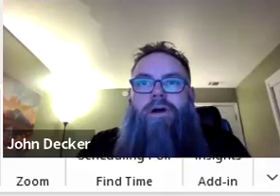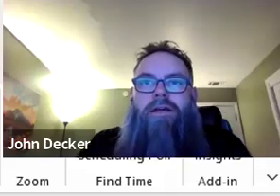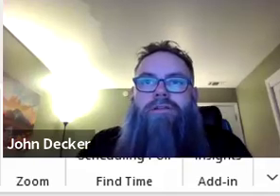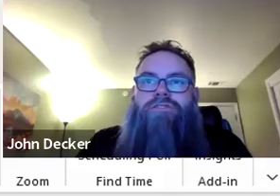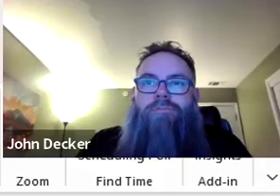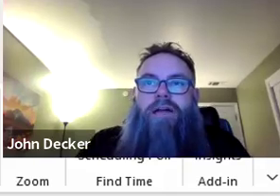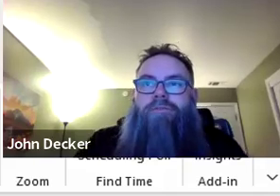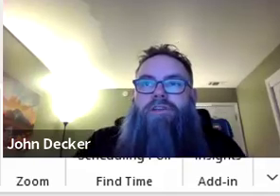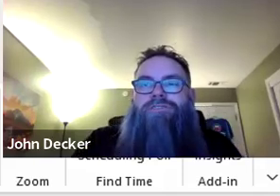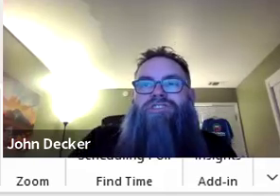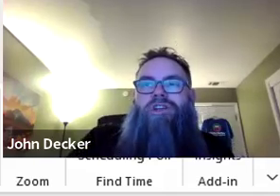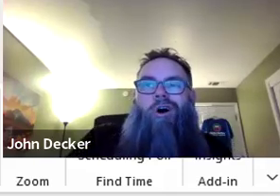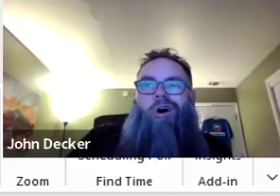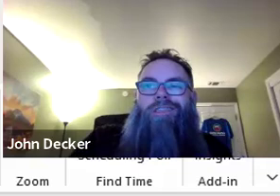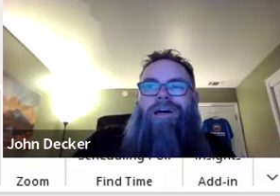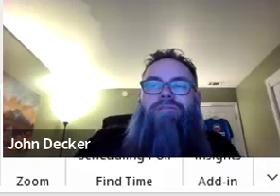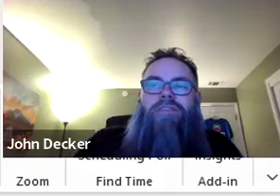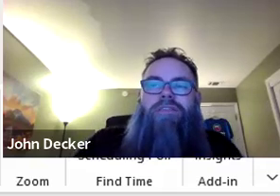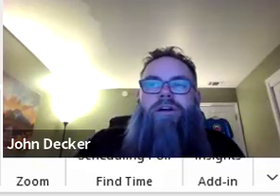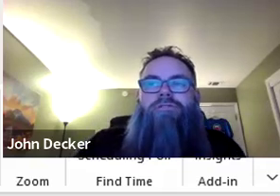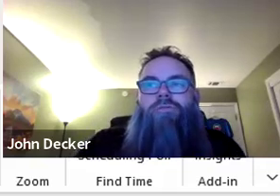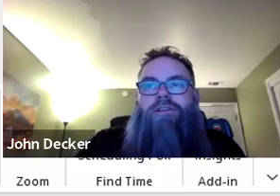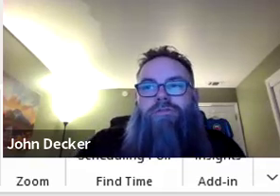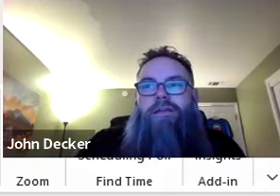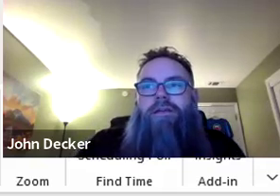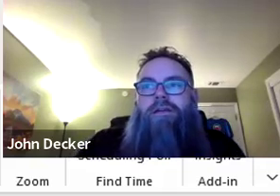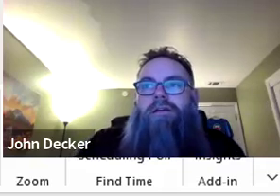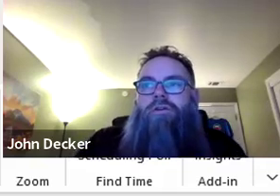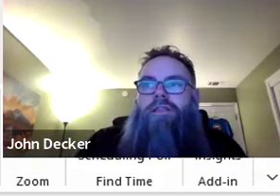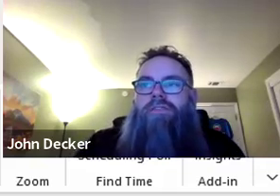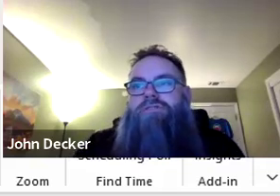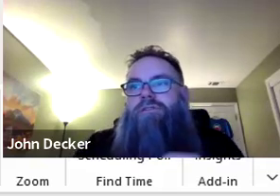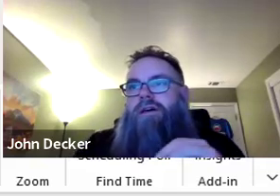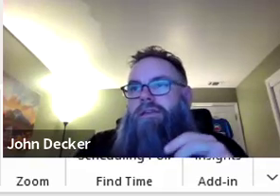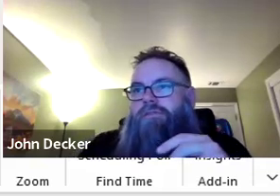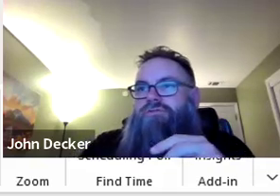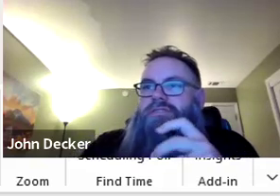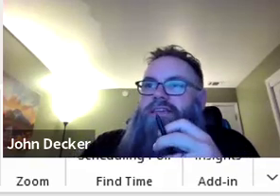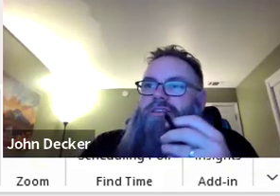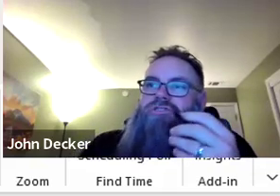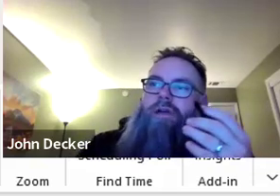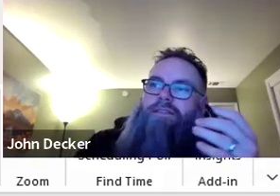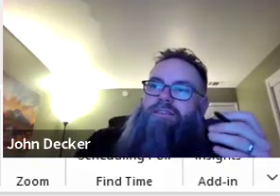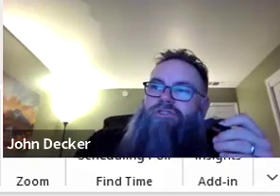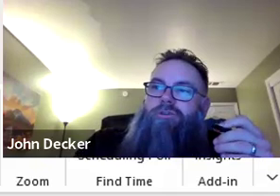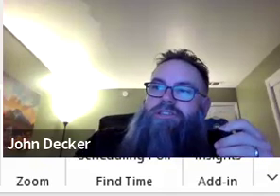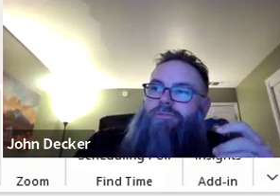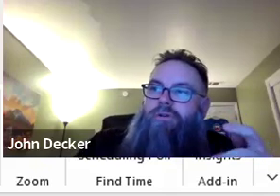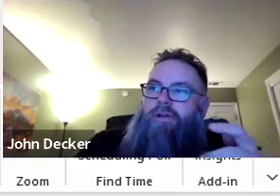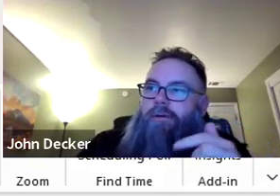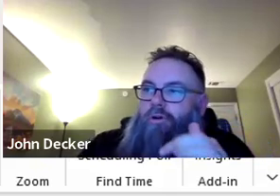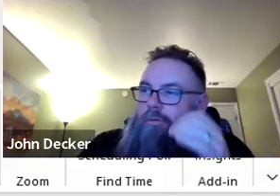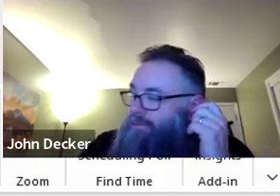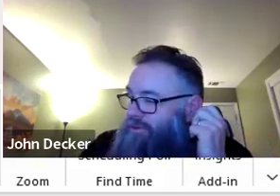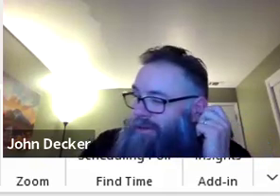are required to apply for vendorization online via the provider directory. Currently, those individuals seeking to join the